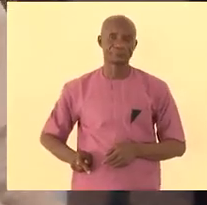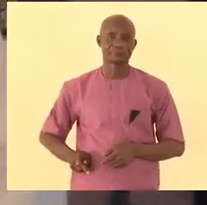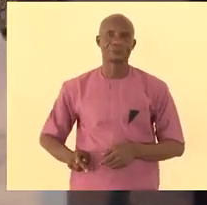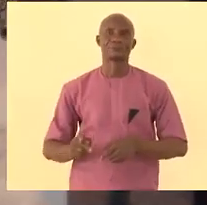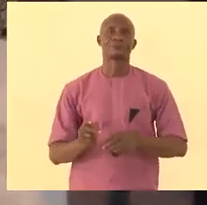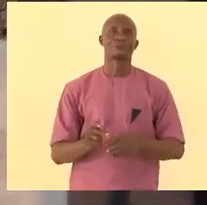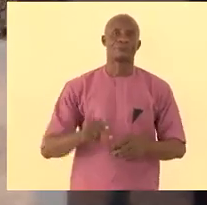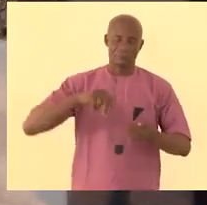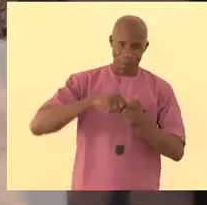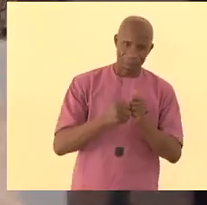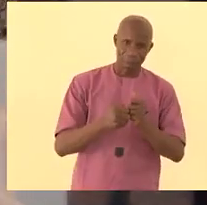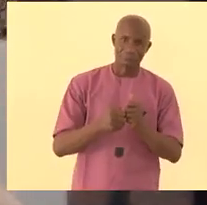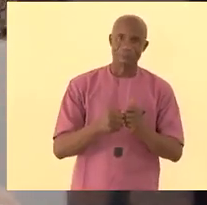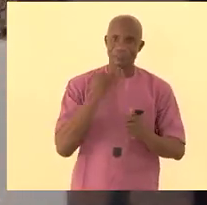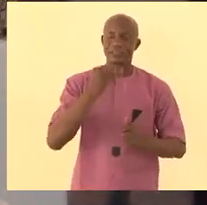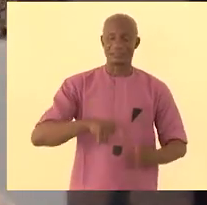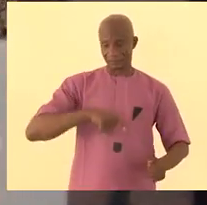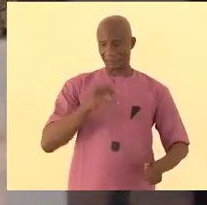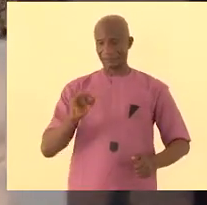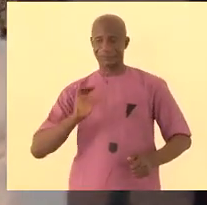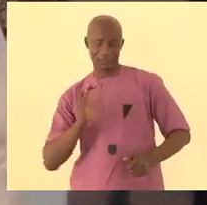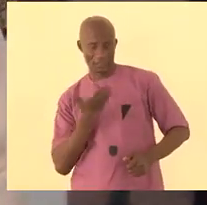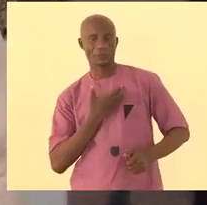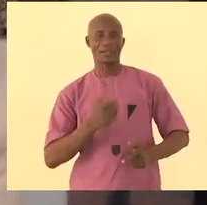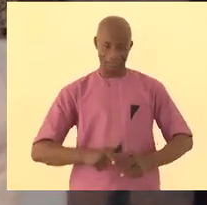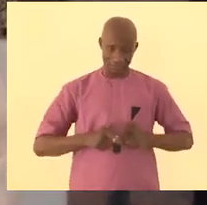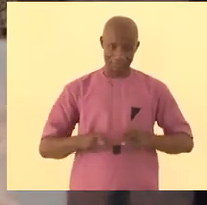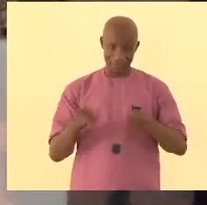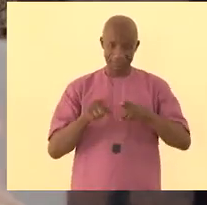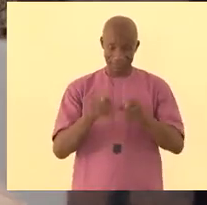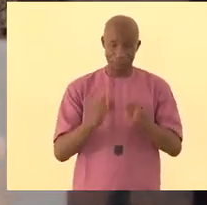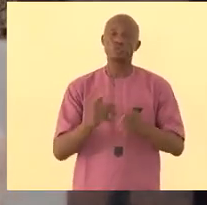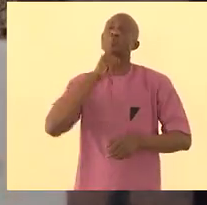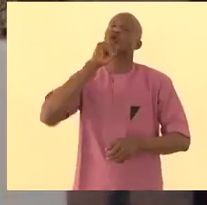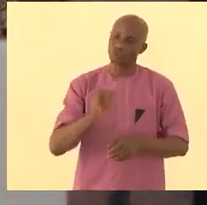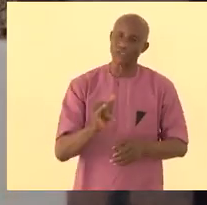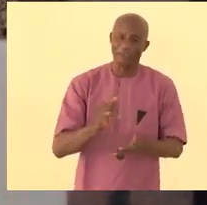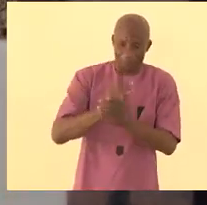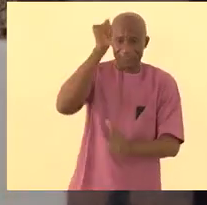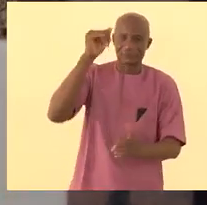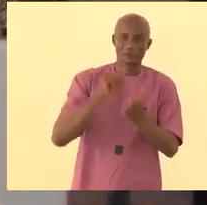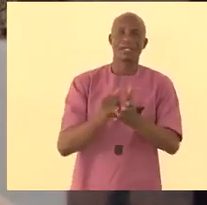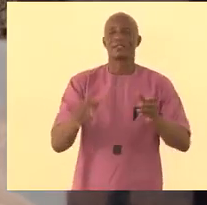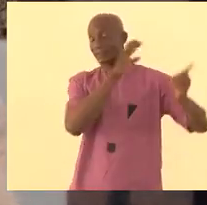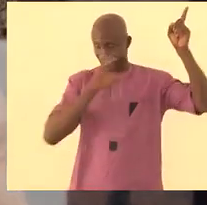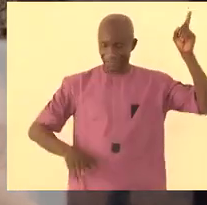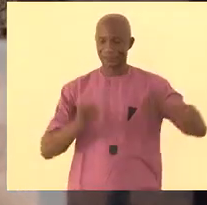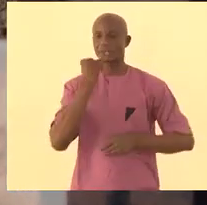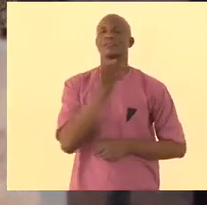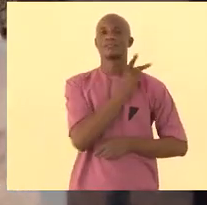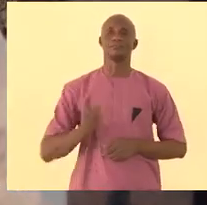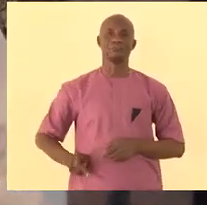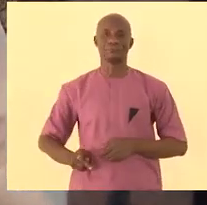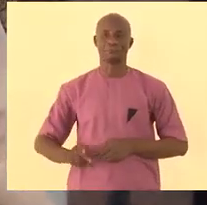it? Our problem is living our life as if we truly believed that Christ is King. That's where the problem